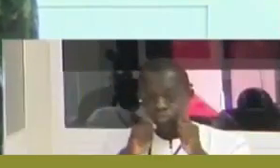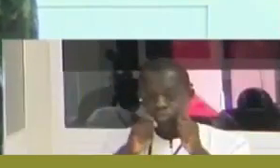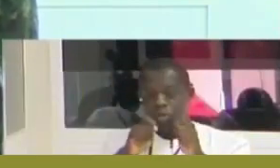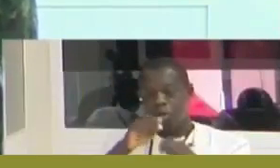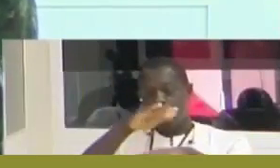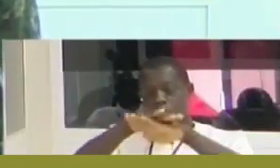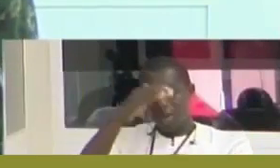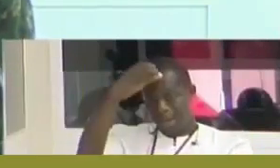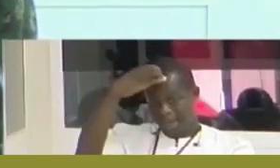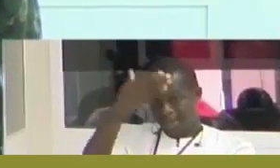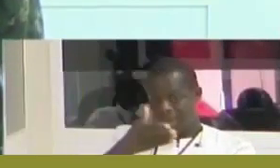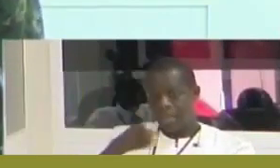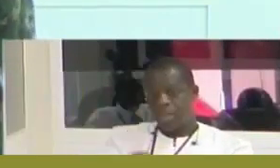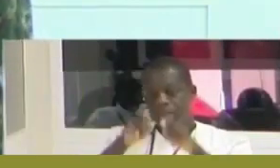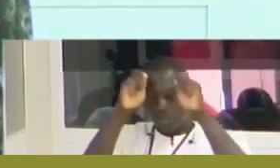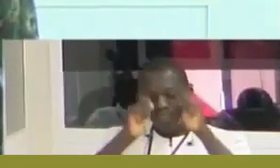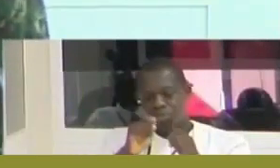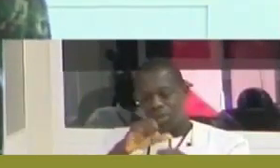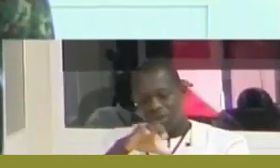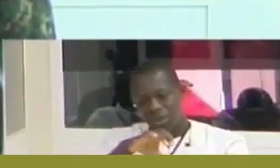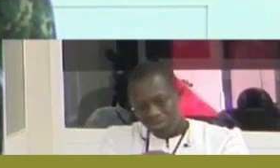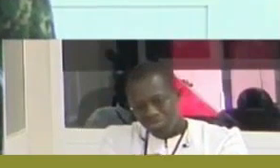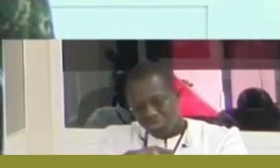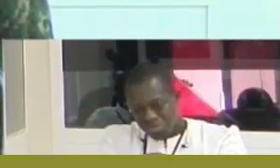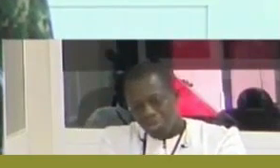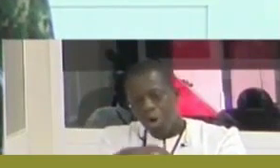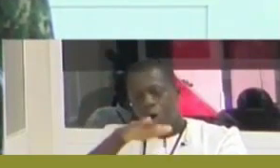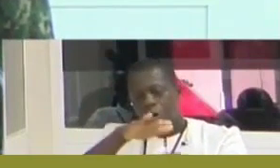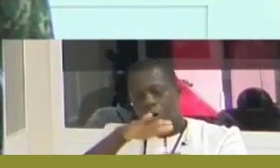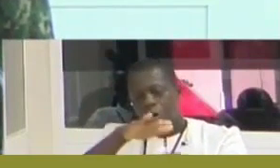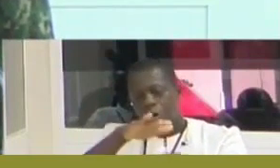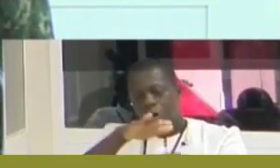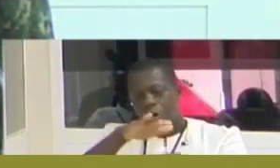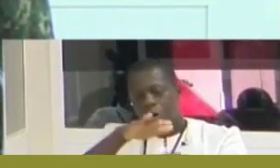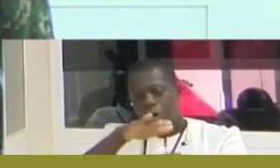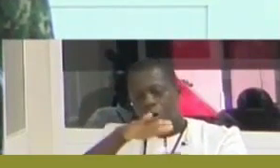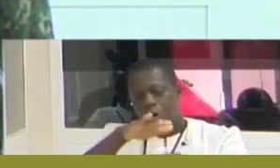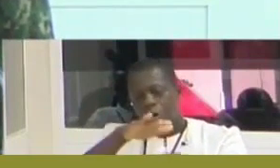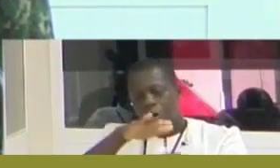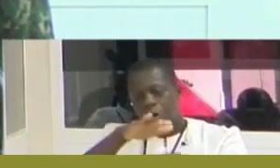your head. Ñu boss ko bem sedda. And then we will suffocate you until you die.